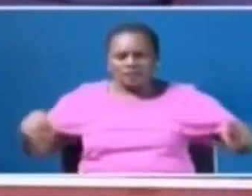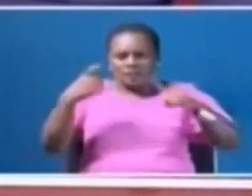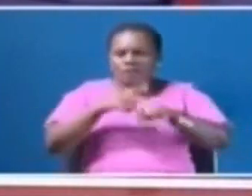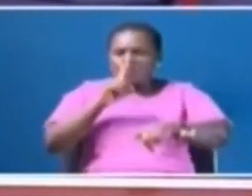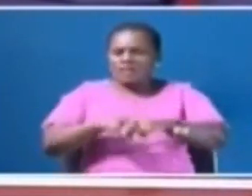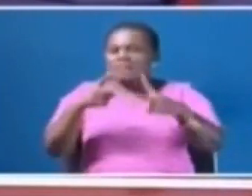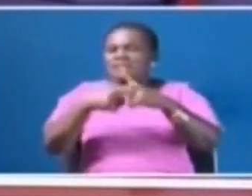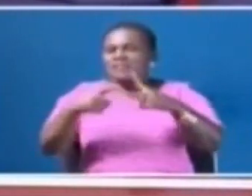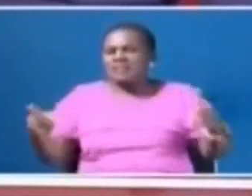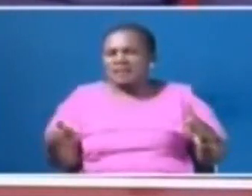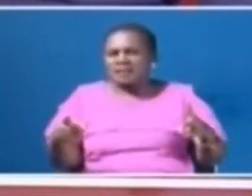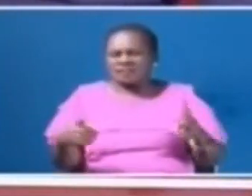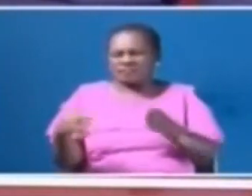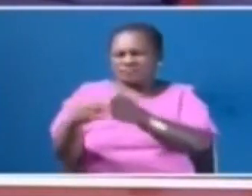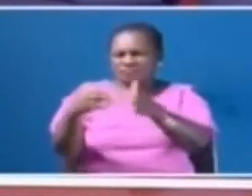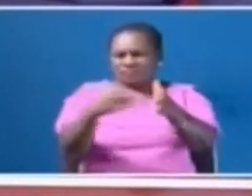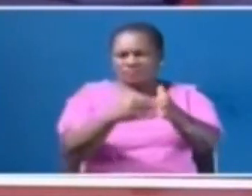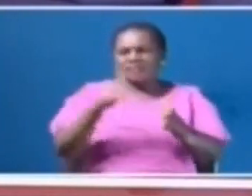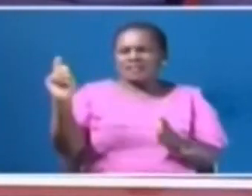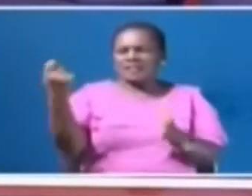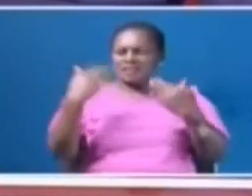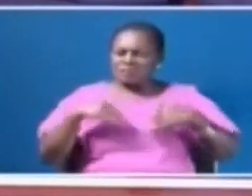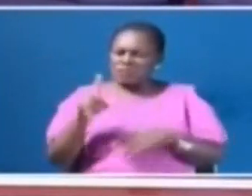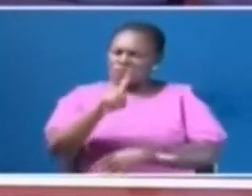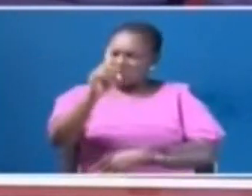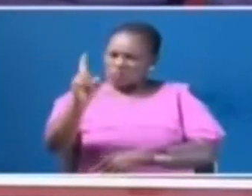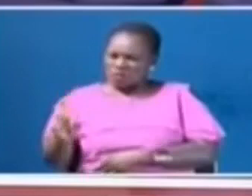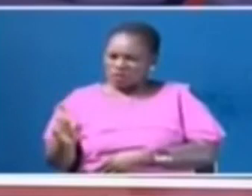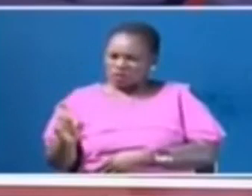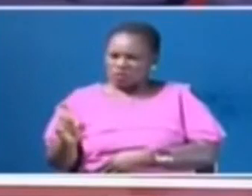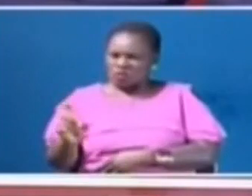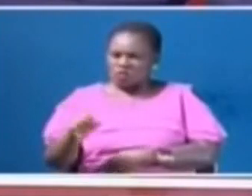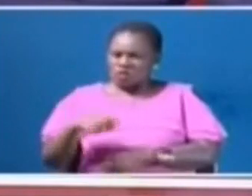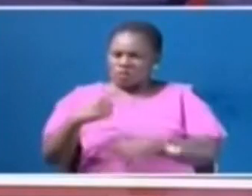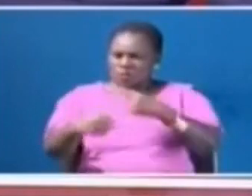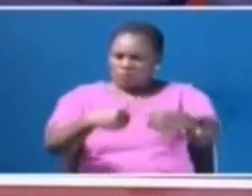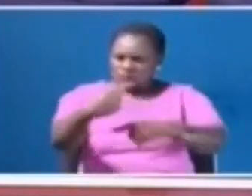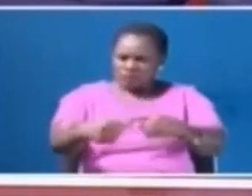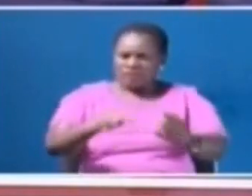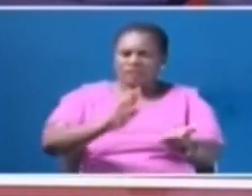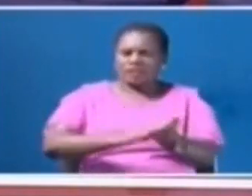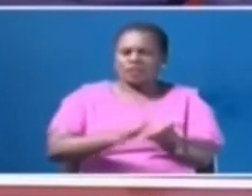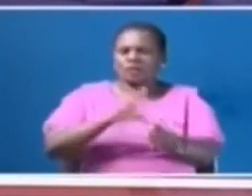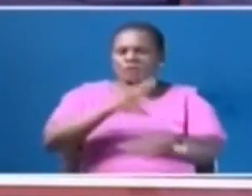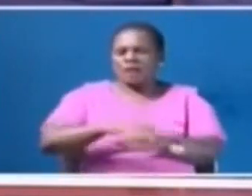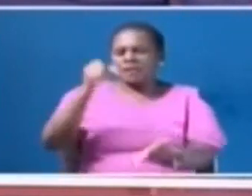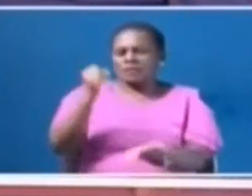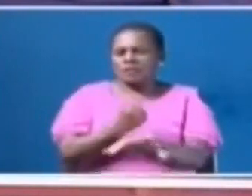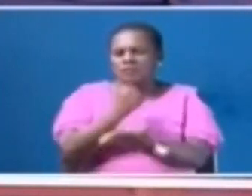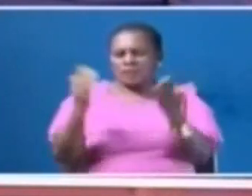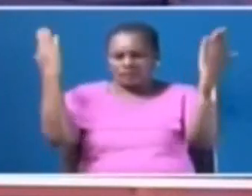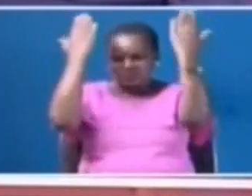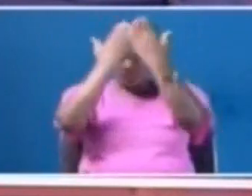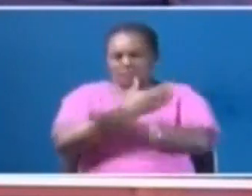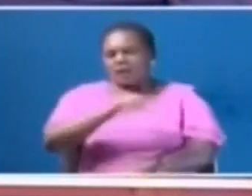the launch was met with resistance as Kenyans questioned some of the procedures recommended for acquisition. And tonight,